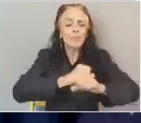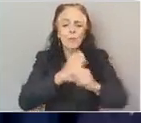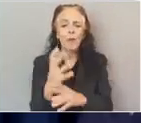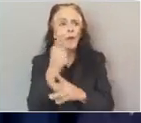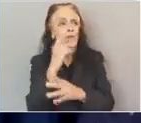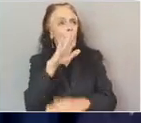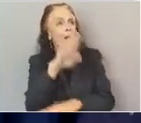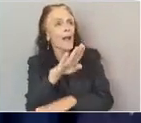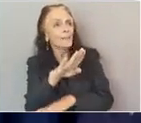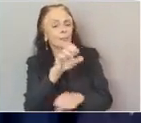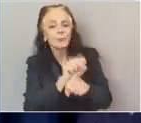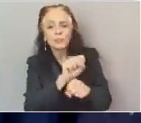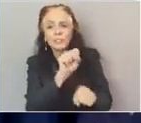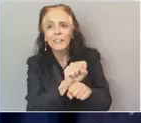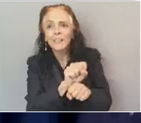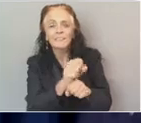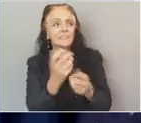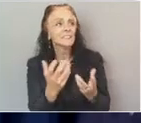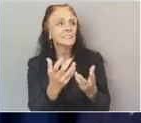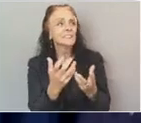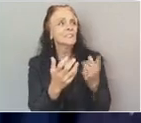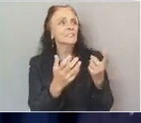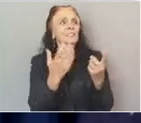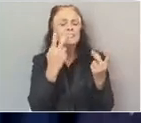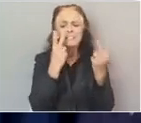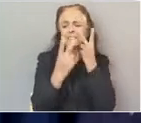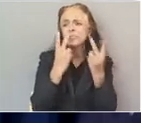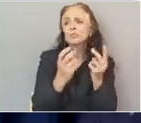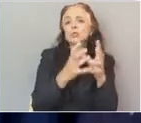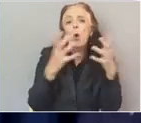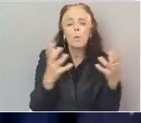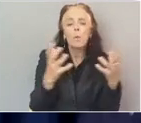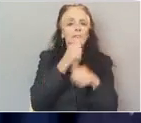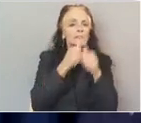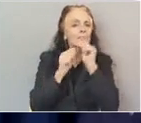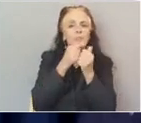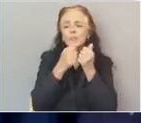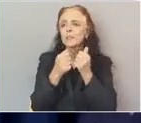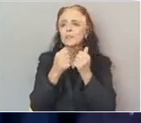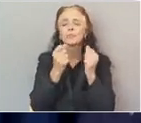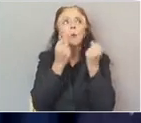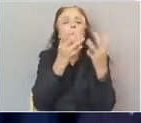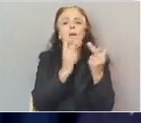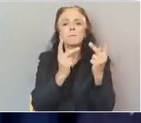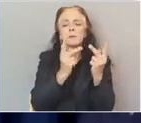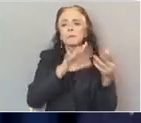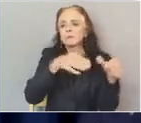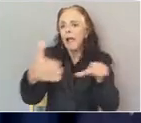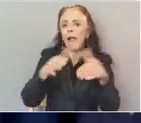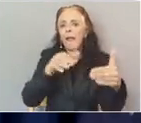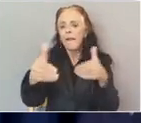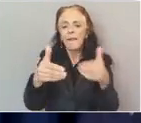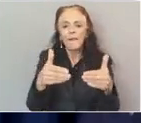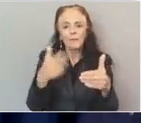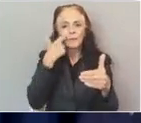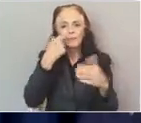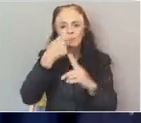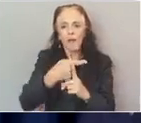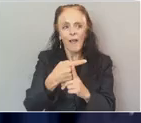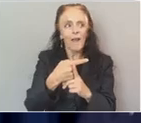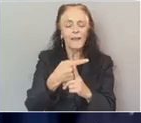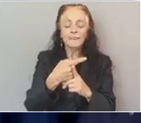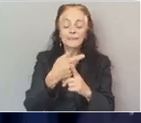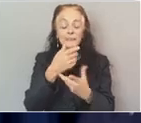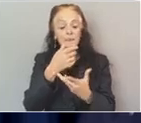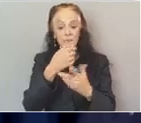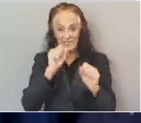who has seen so much suffering and death in recent months and wonders how much more can she